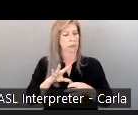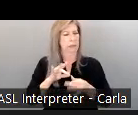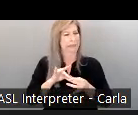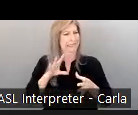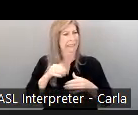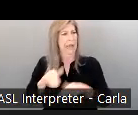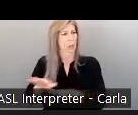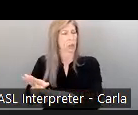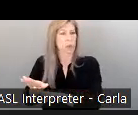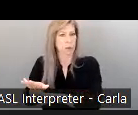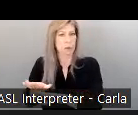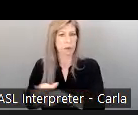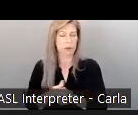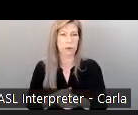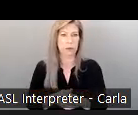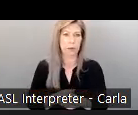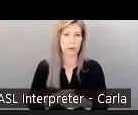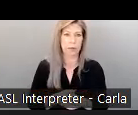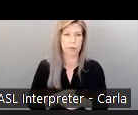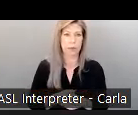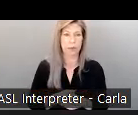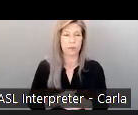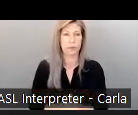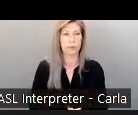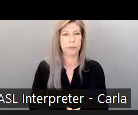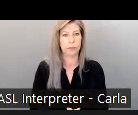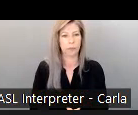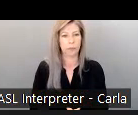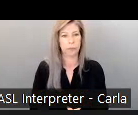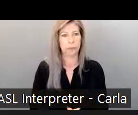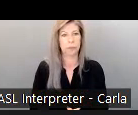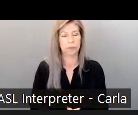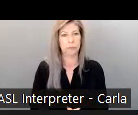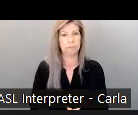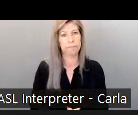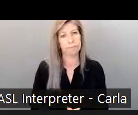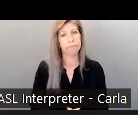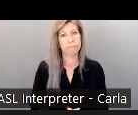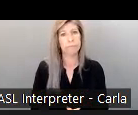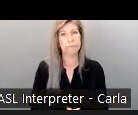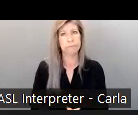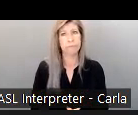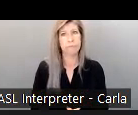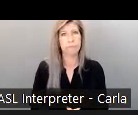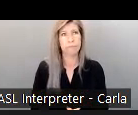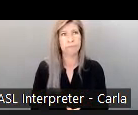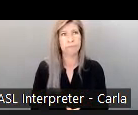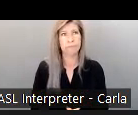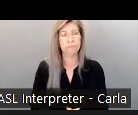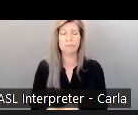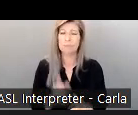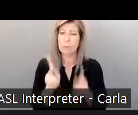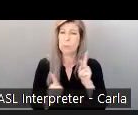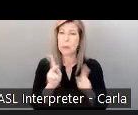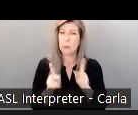I think there's a lot of shame that people have when they